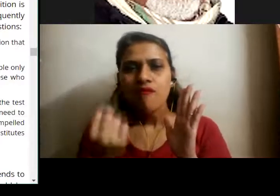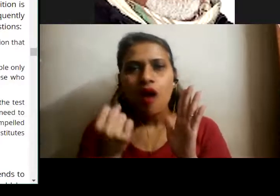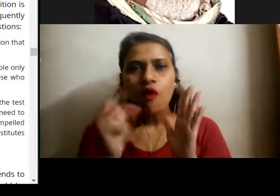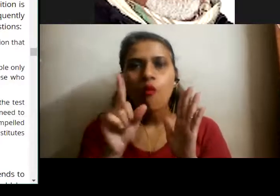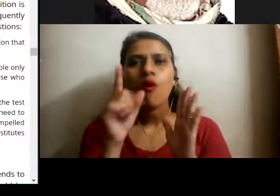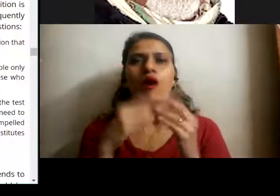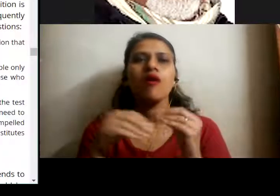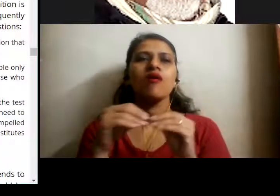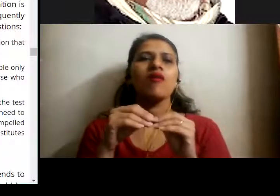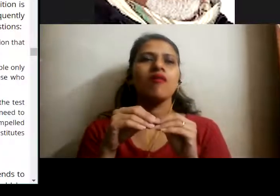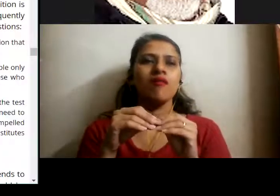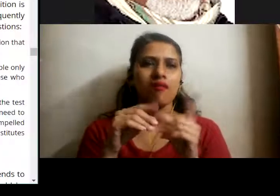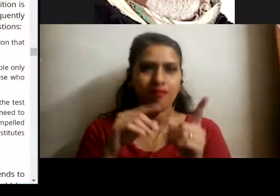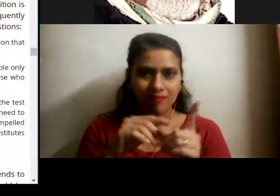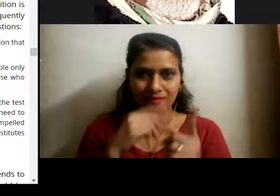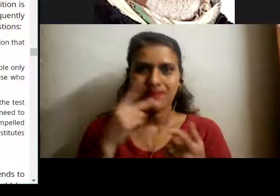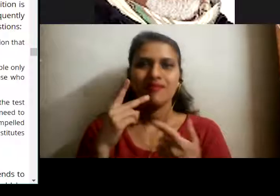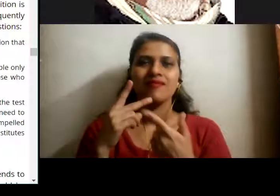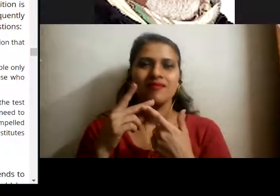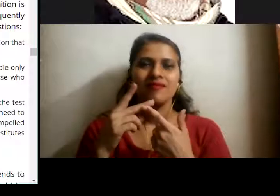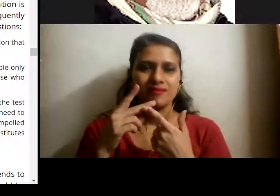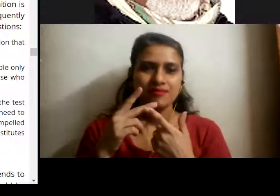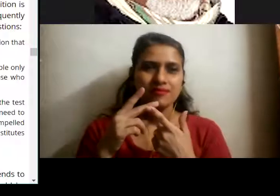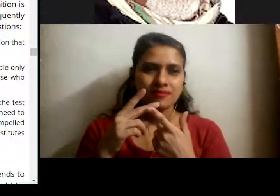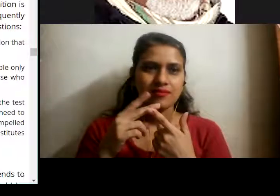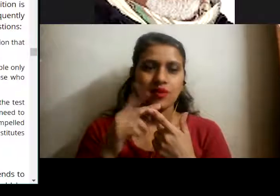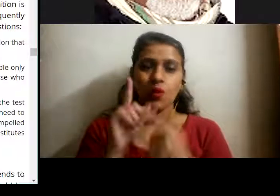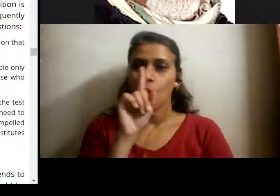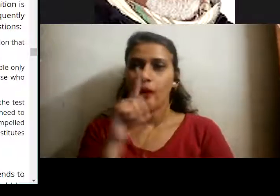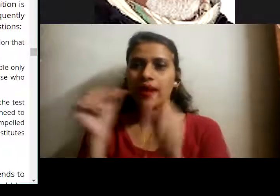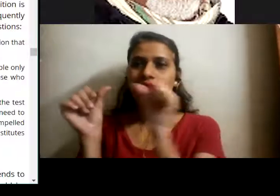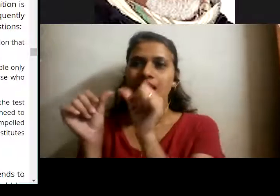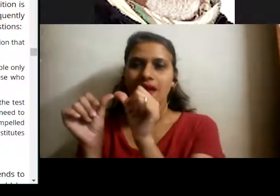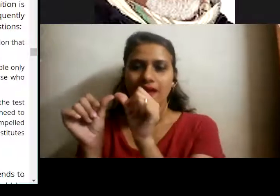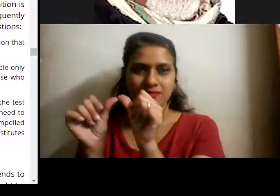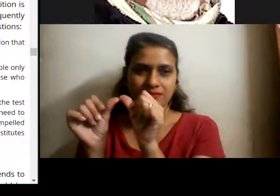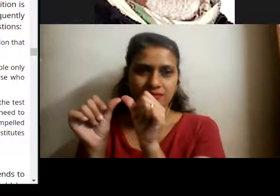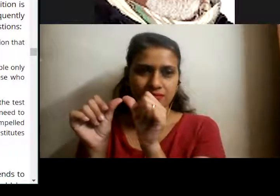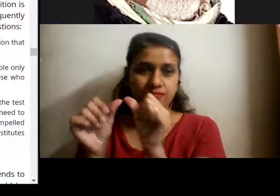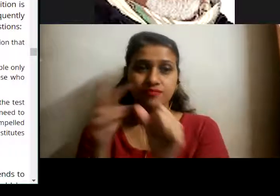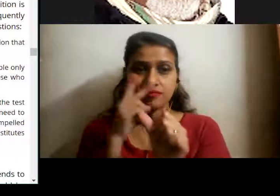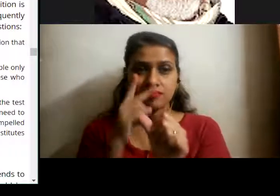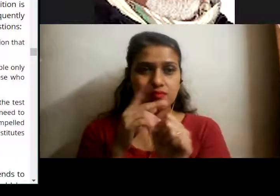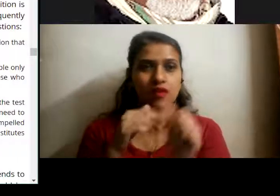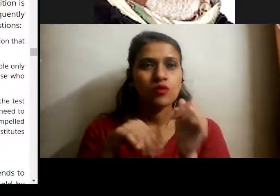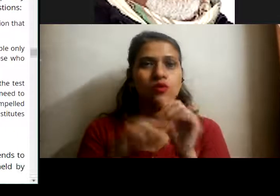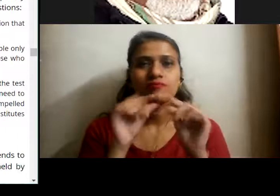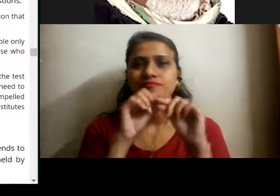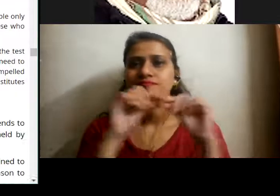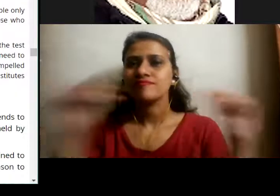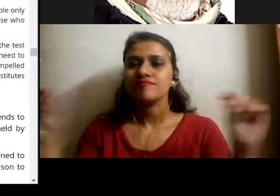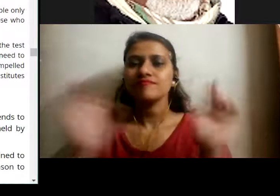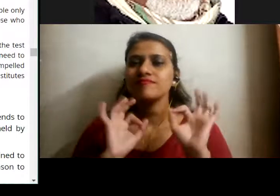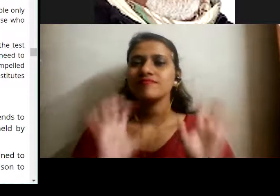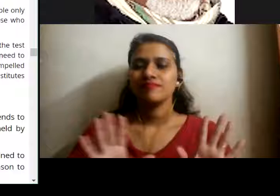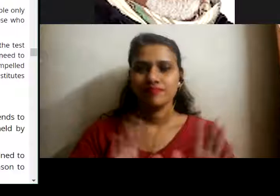1A, the next issue discussed, whether the investigative use of the impugn techniques creates likelihood of incrimination for the subject.